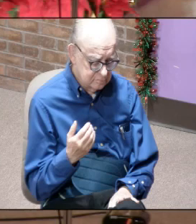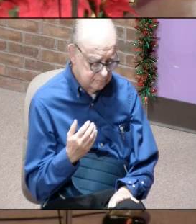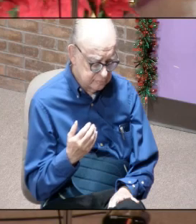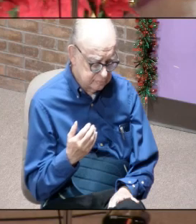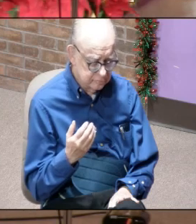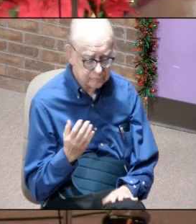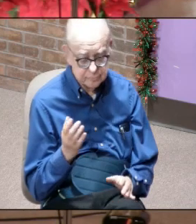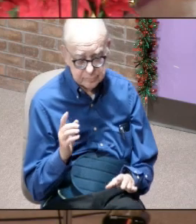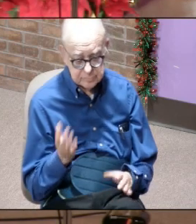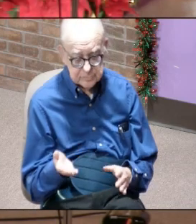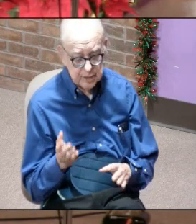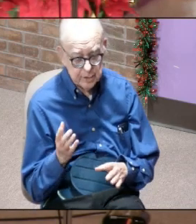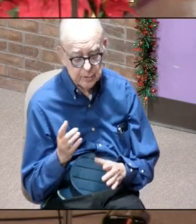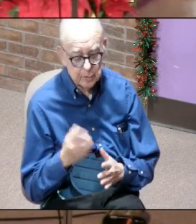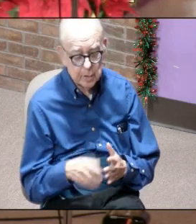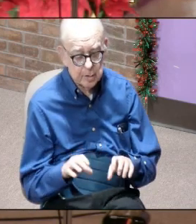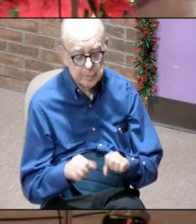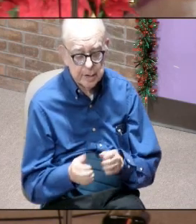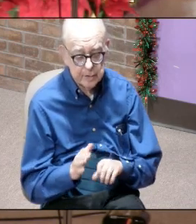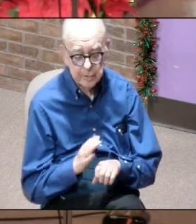Here's what breaks my heart.